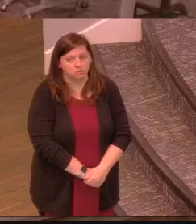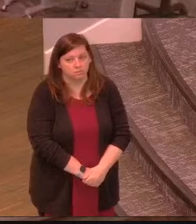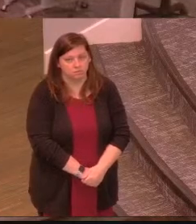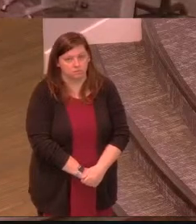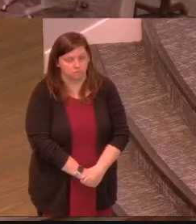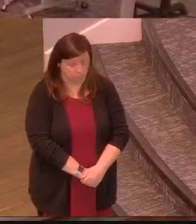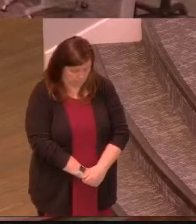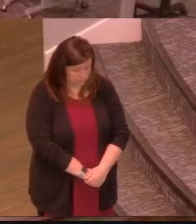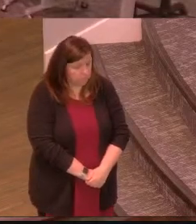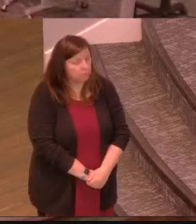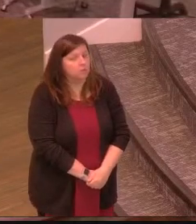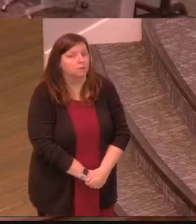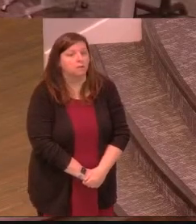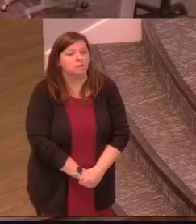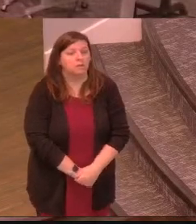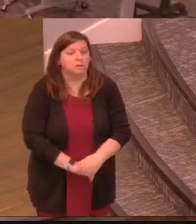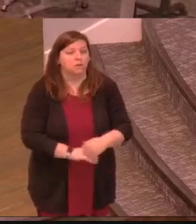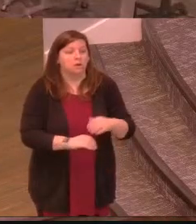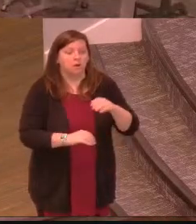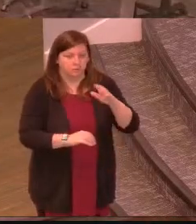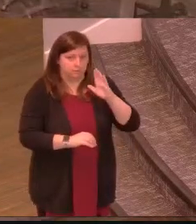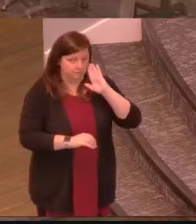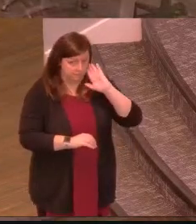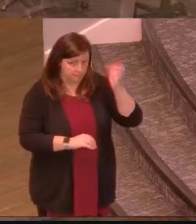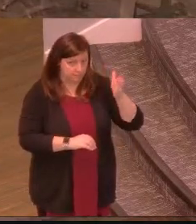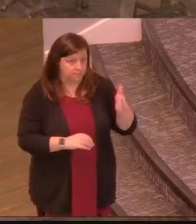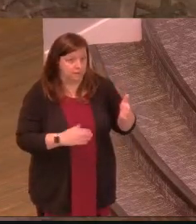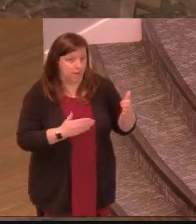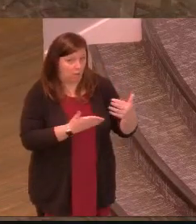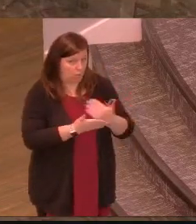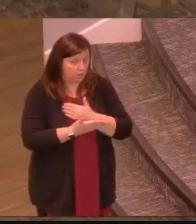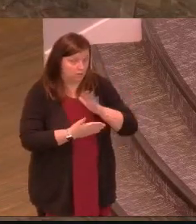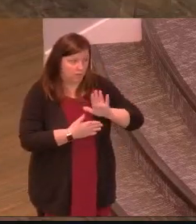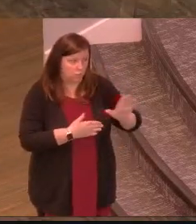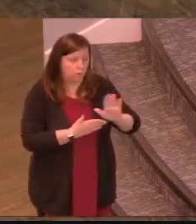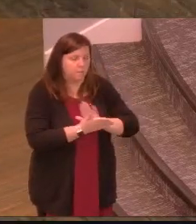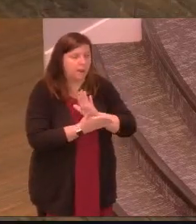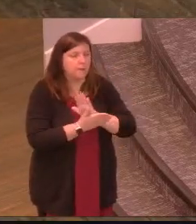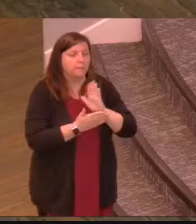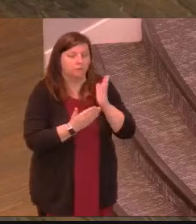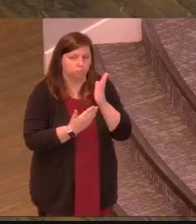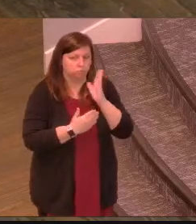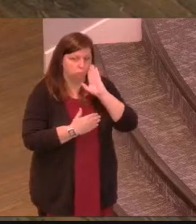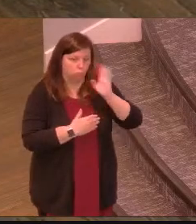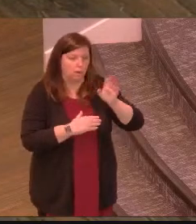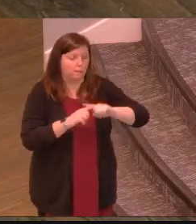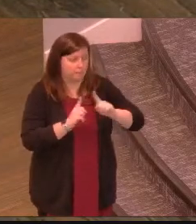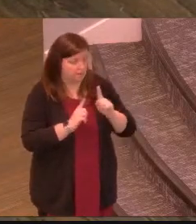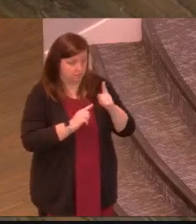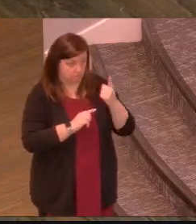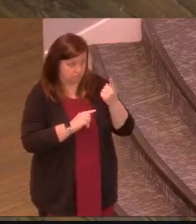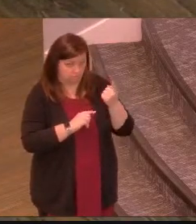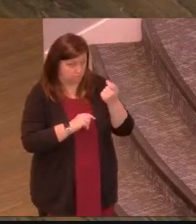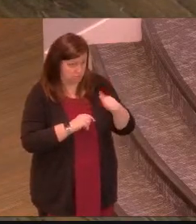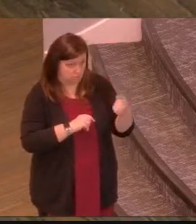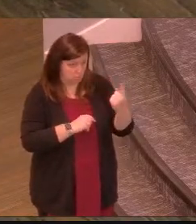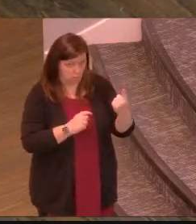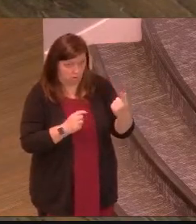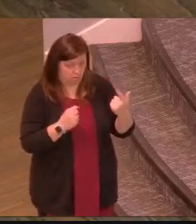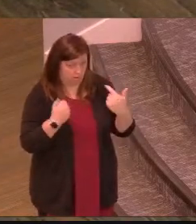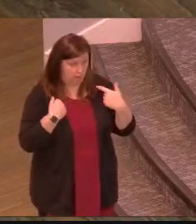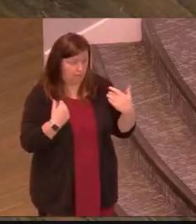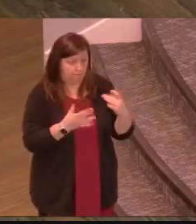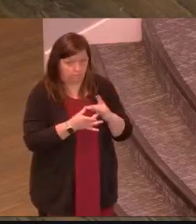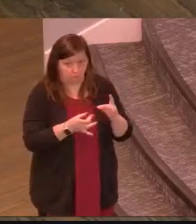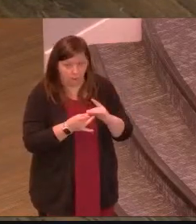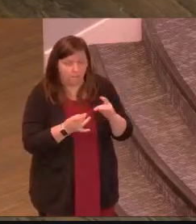All right, so I'm definitely going to collect all of those pieces of paper, but if there is someone who would like to comment or ask a